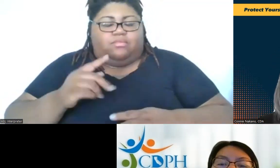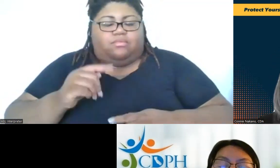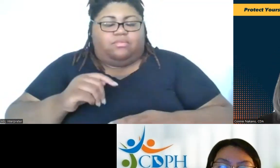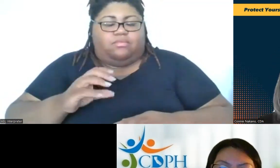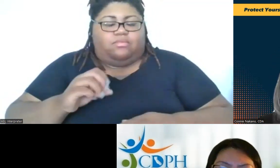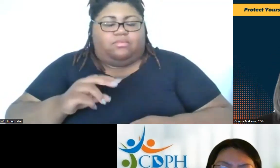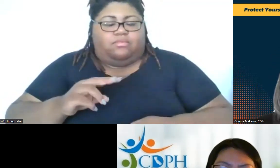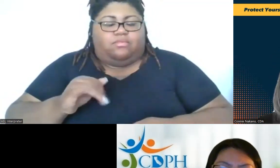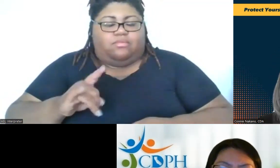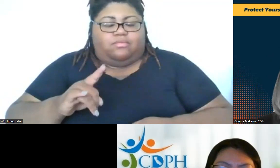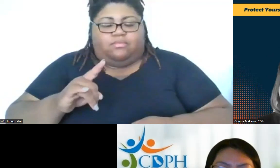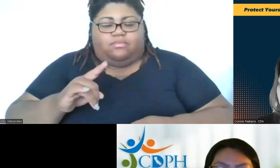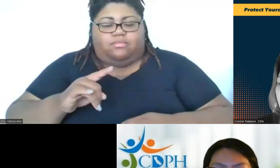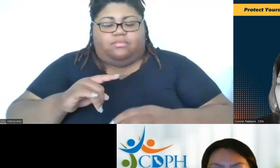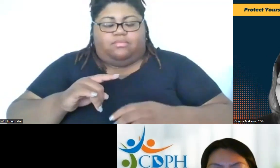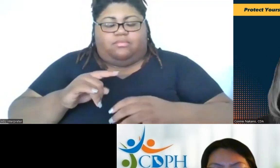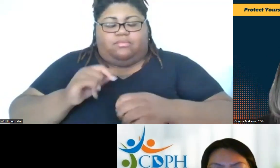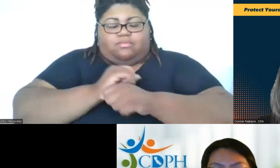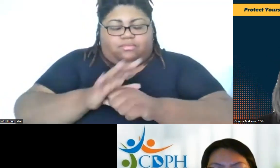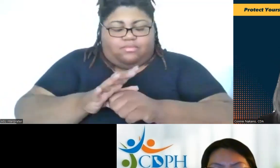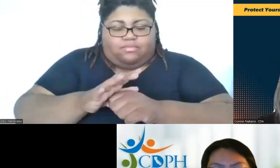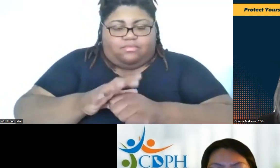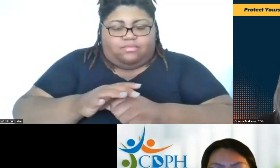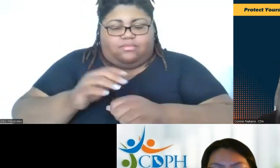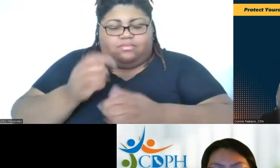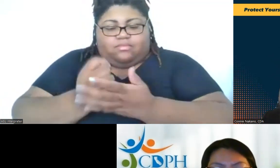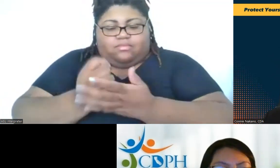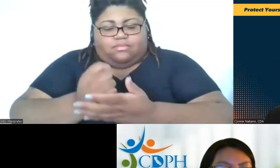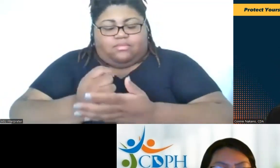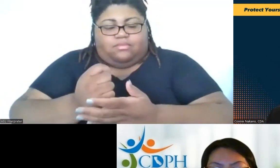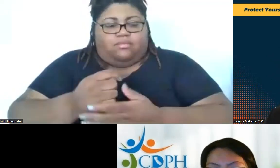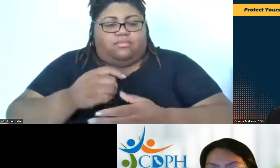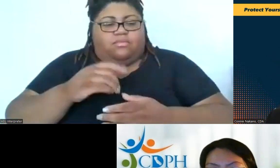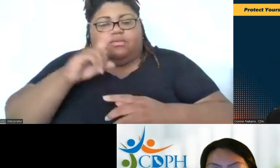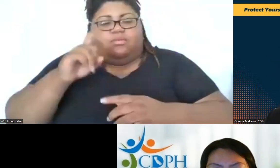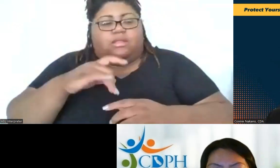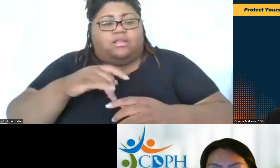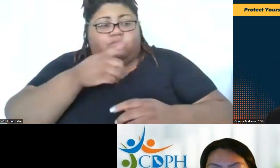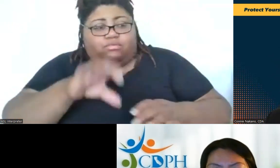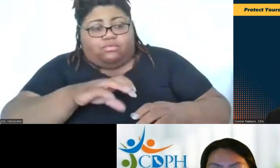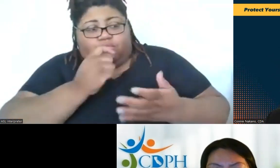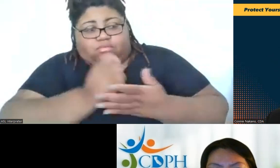COVID rebound and I guess the question about treatment, do you do treatment after COVID rebound? If maybe we can